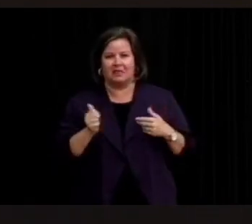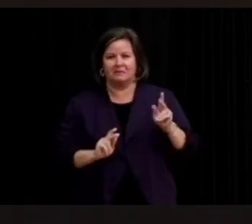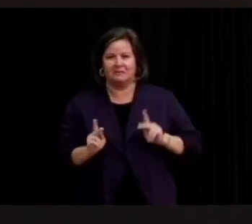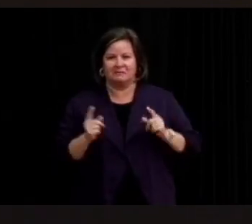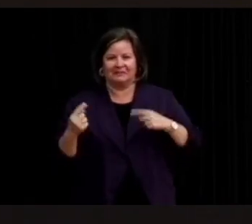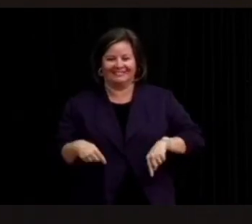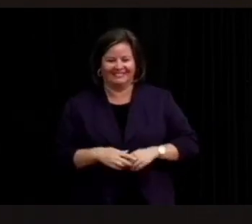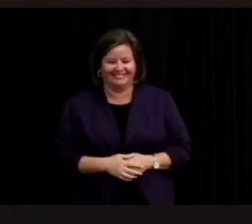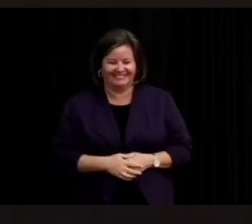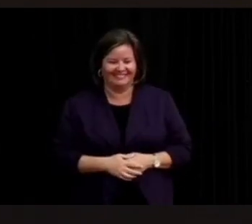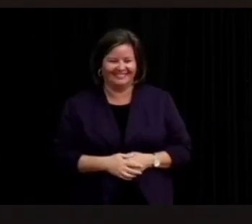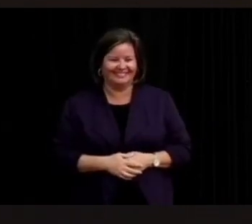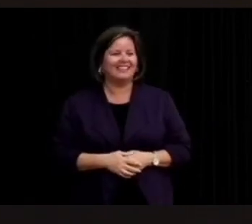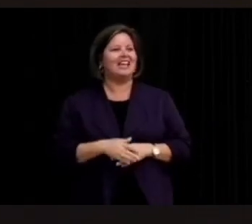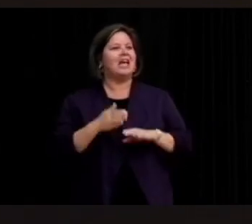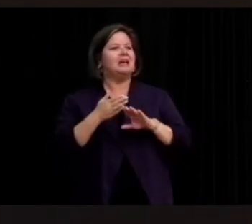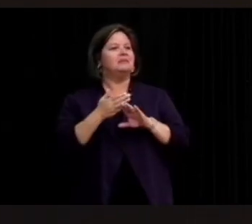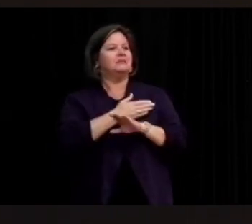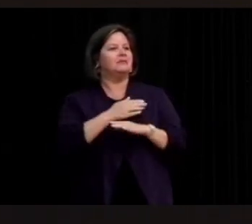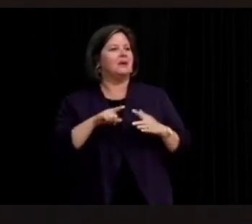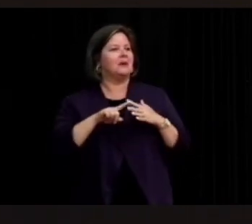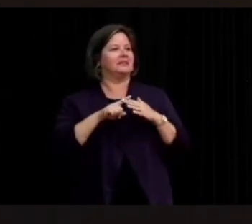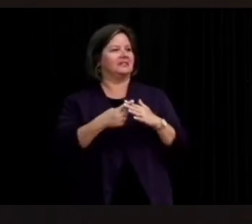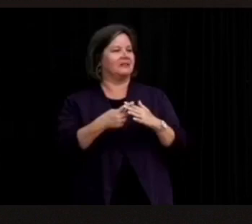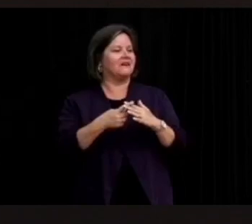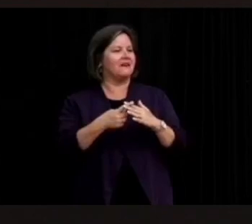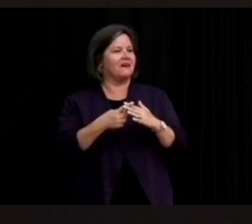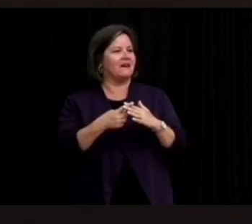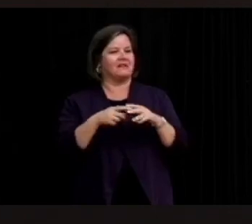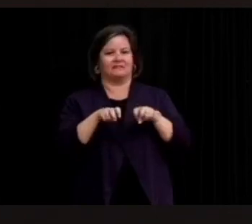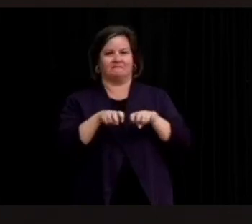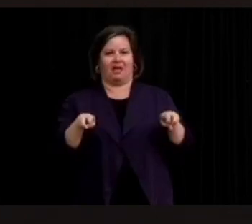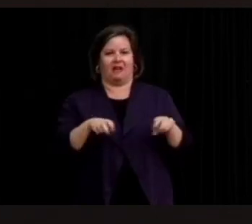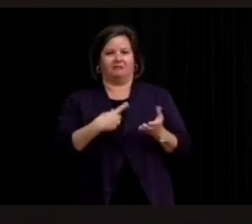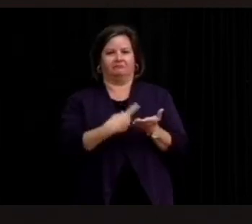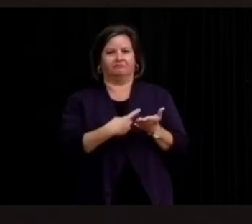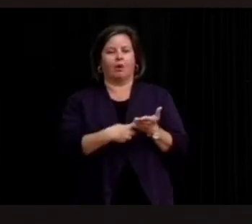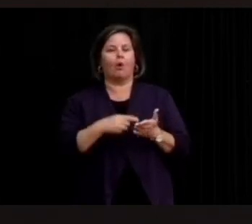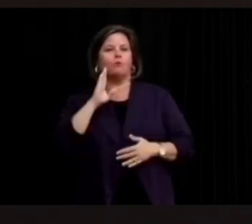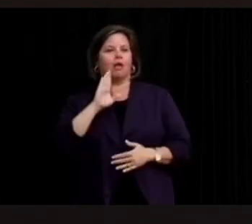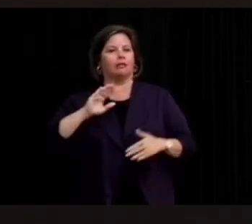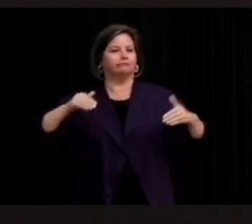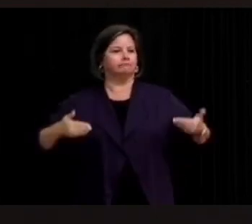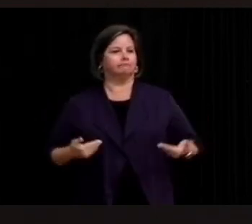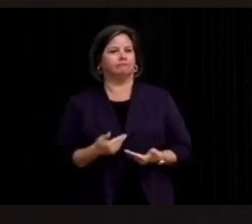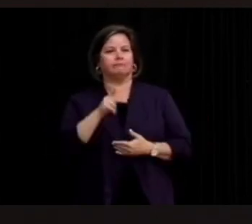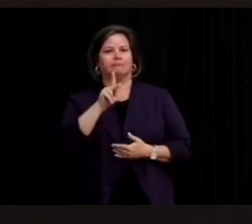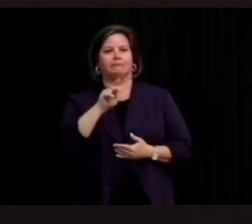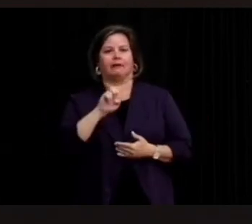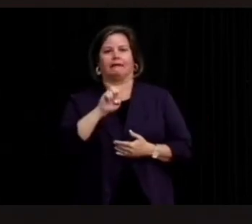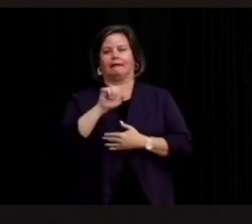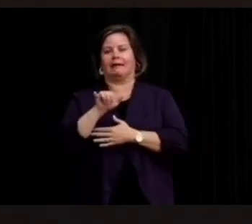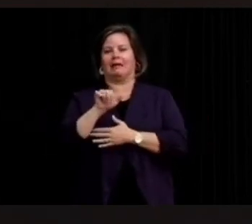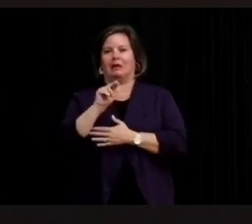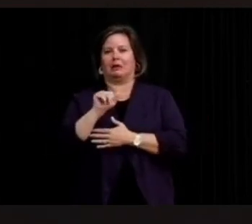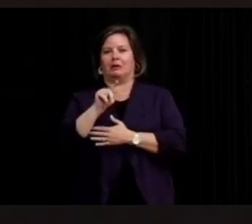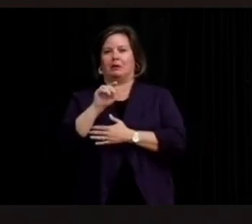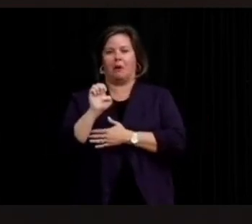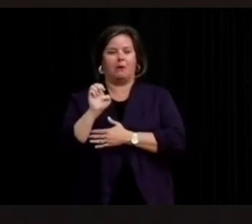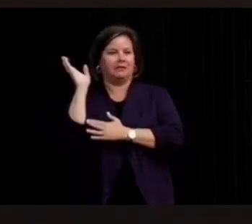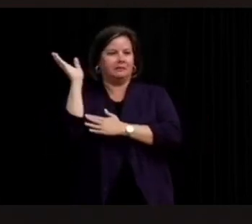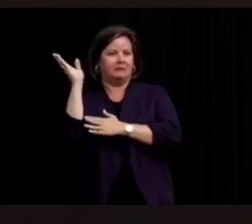Before we start the panel discussion, I would like to introduce our keynote speaker, who's also going to be in our